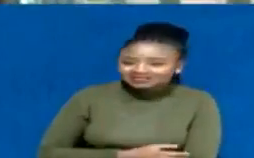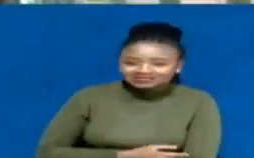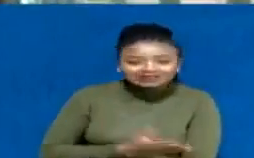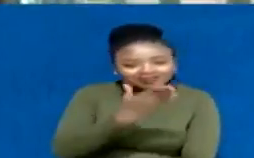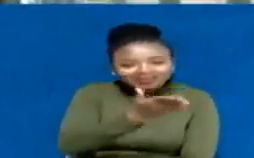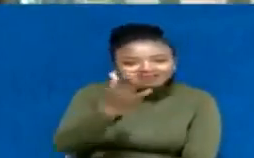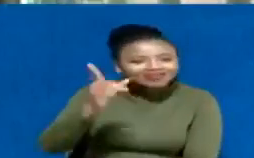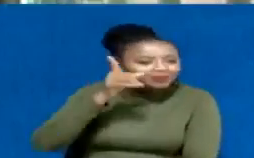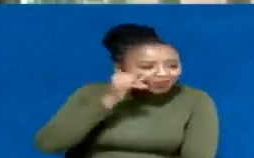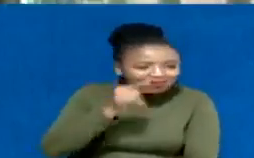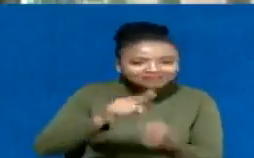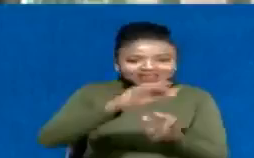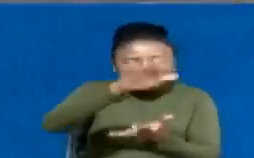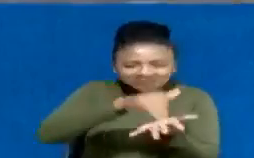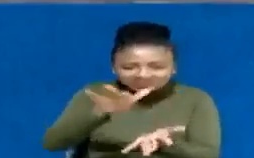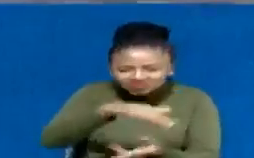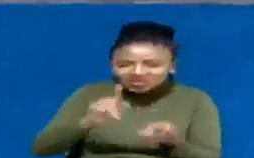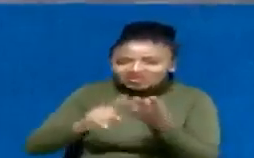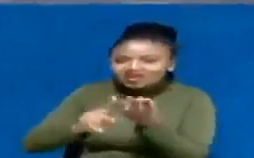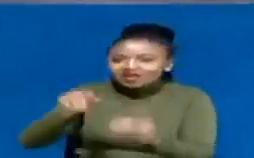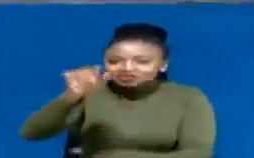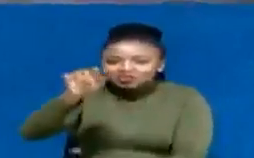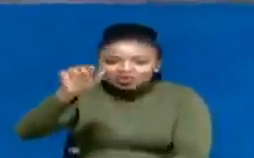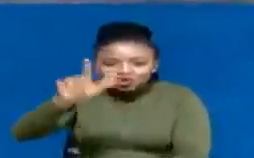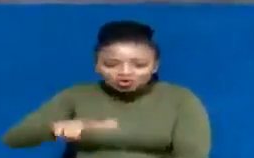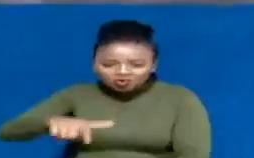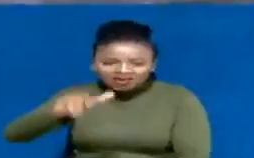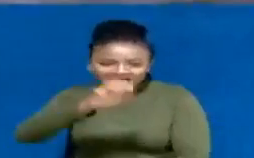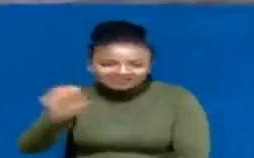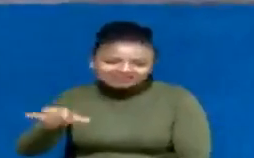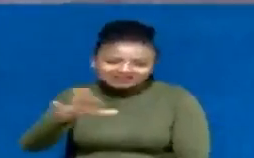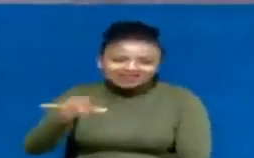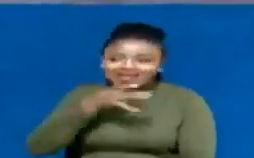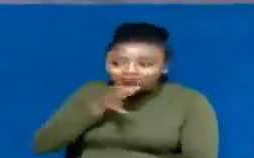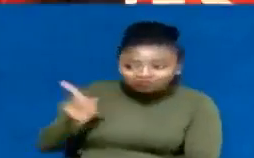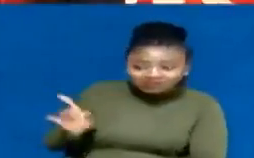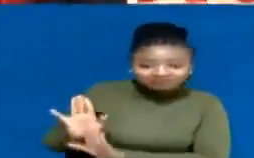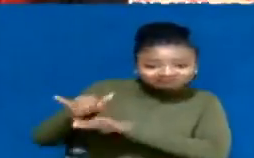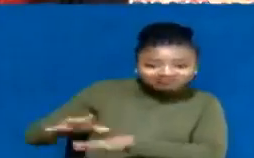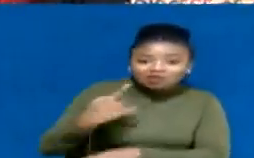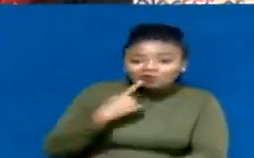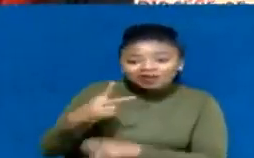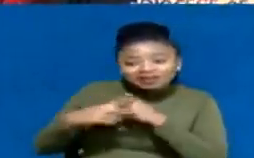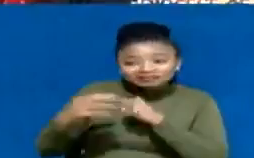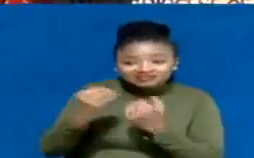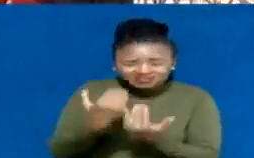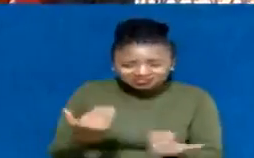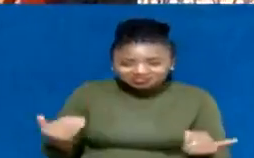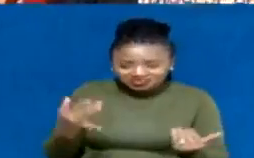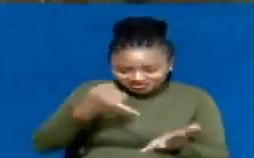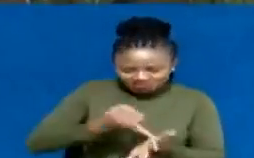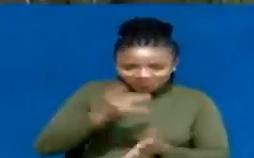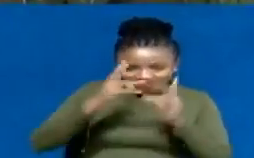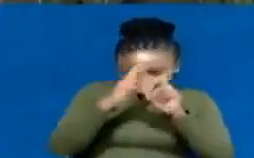prevalent at the coast, central region, lower eastern areas, and the lakeshore region. 170 children are enrolled in the